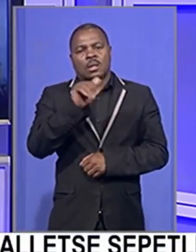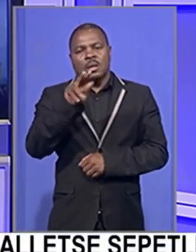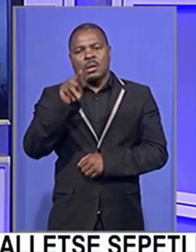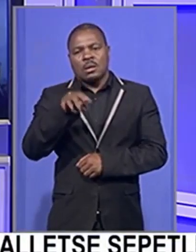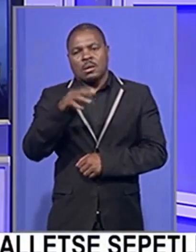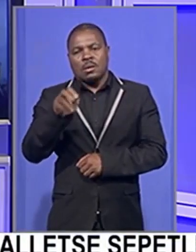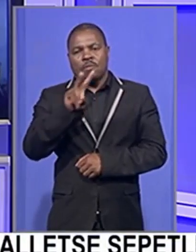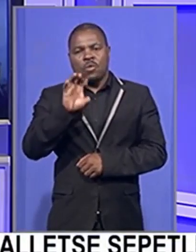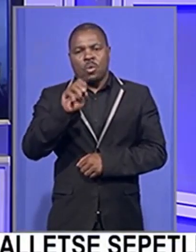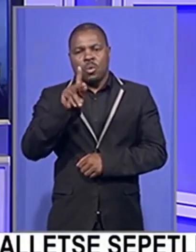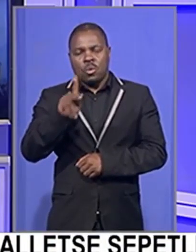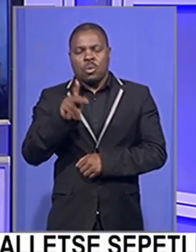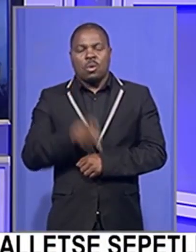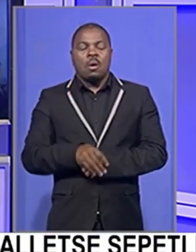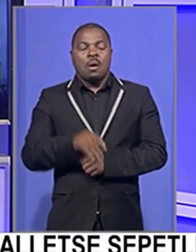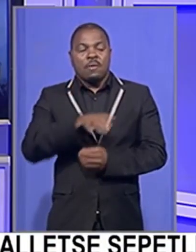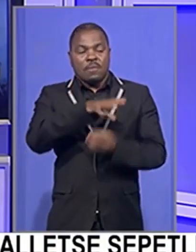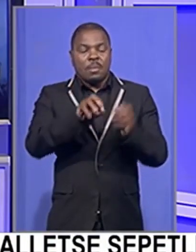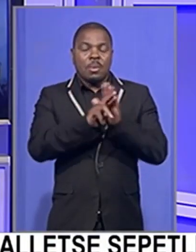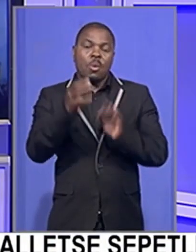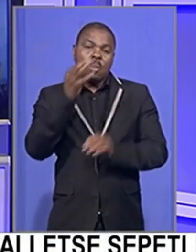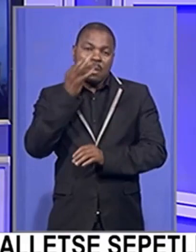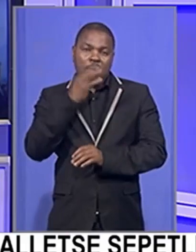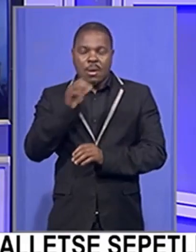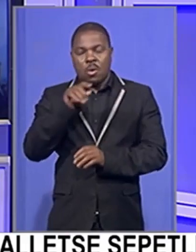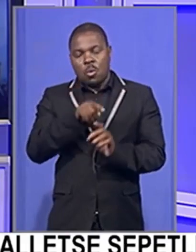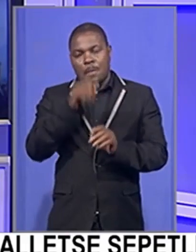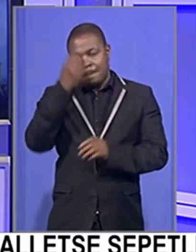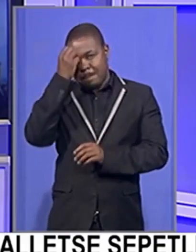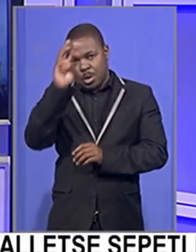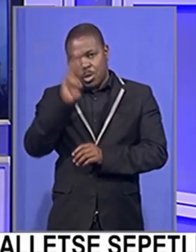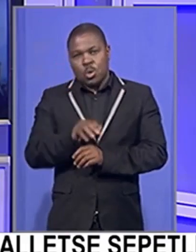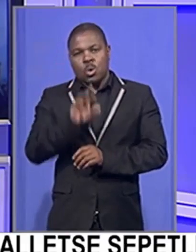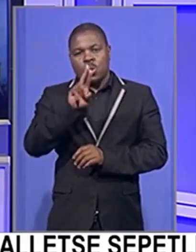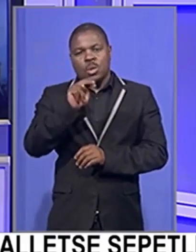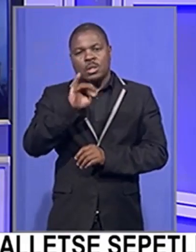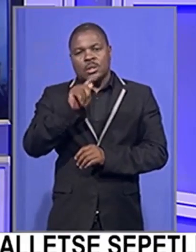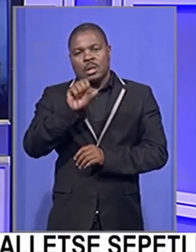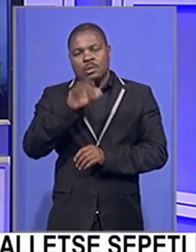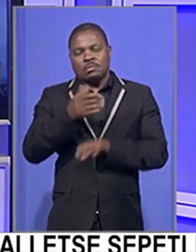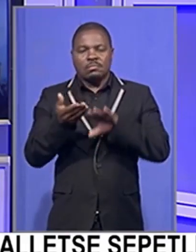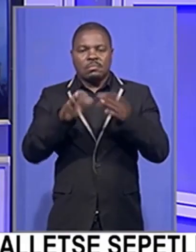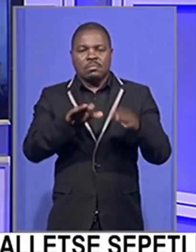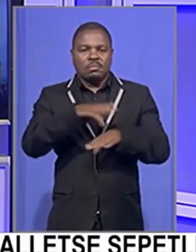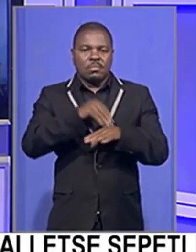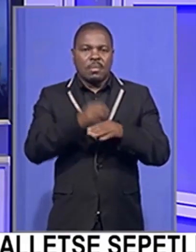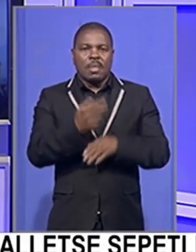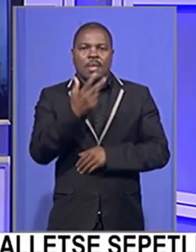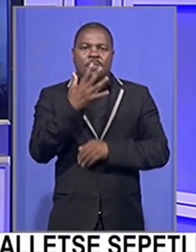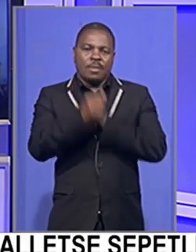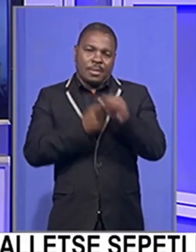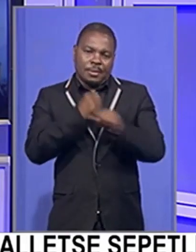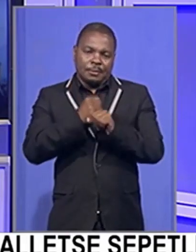moedi wa lelapa, Vlog o hlokaletse sepetleleng sa Unitas Pretoria ka jeno hoseng a le ditimo tse 85.